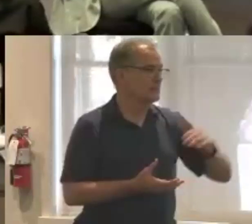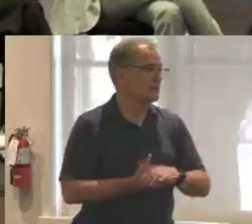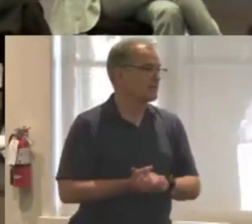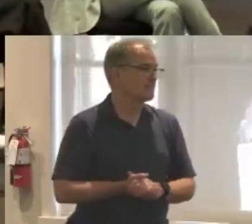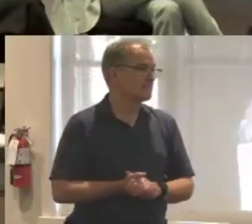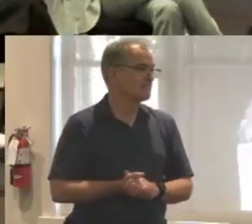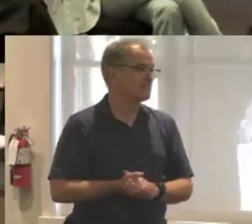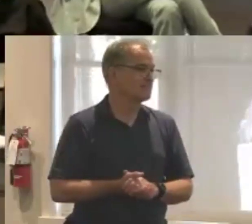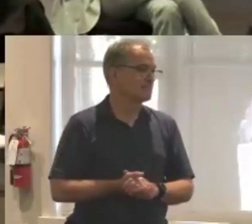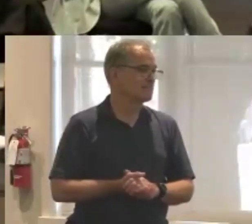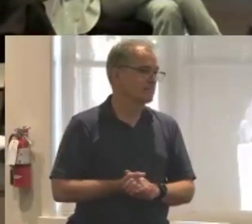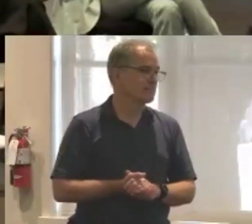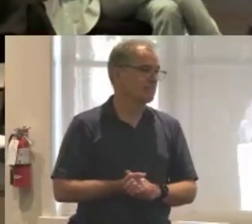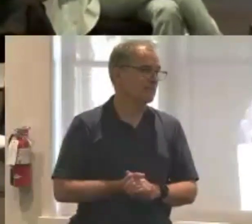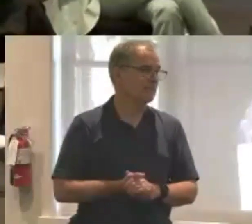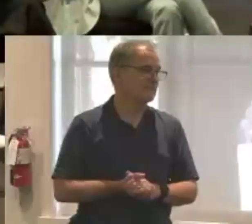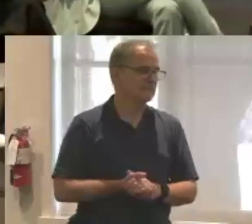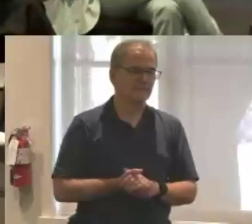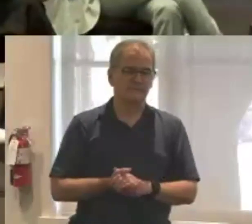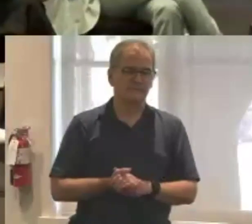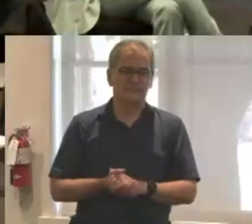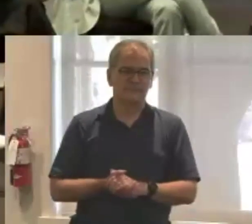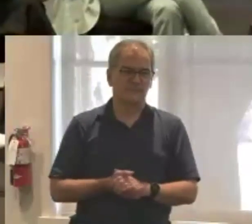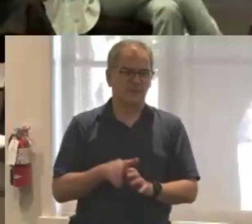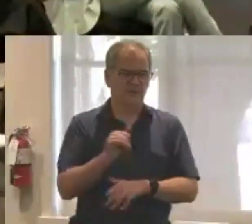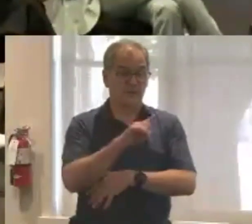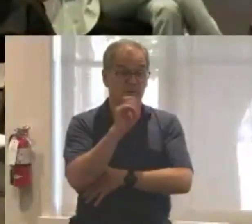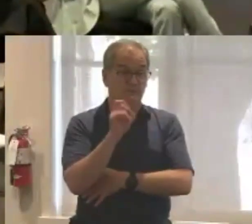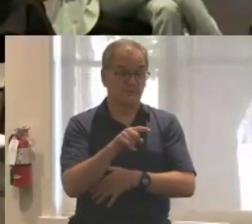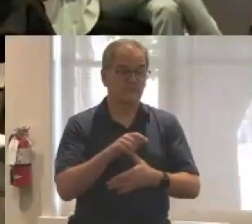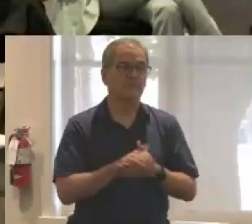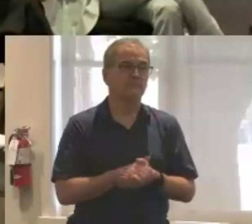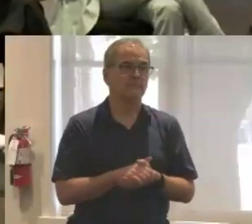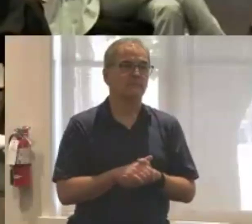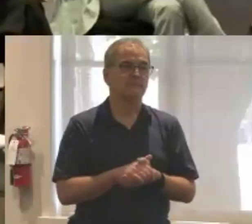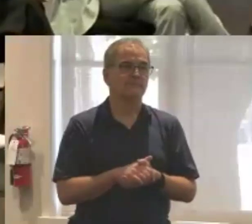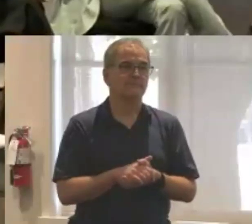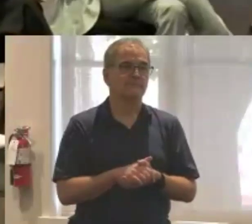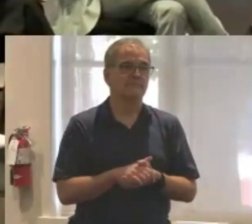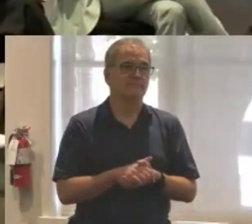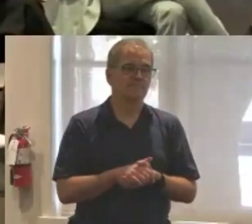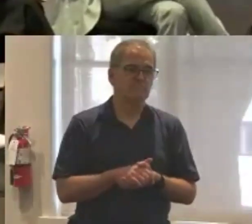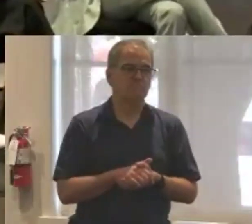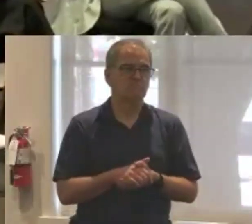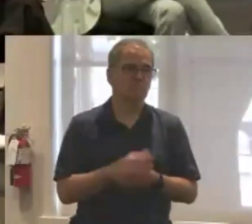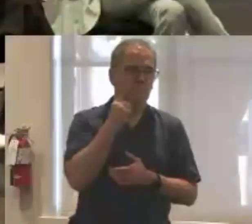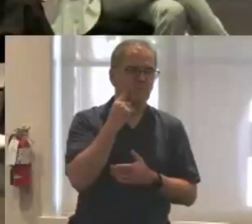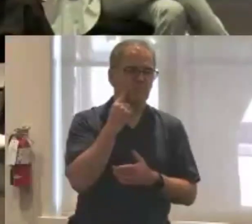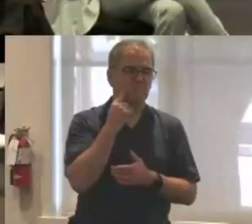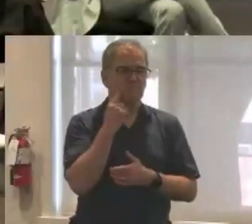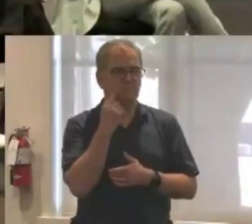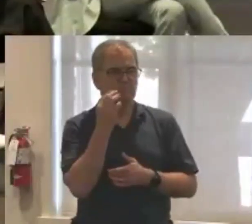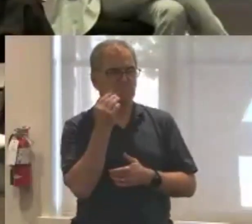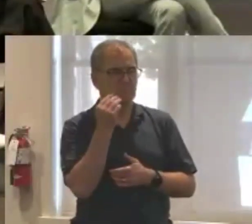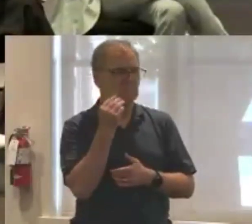I was thinking a little about this question, and I'm going to use the timeline, I guess, to call it from